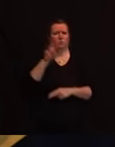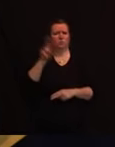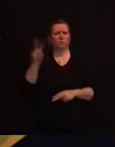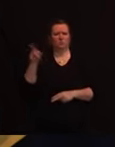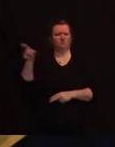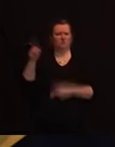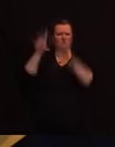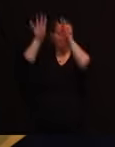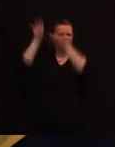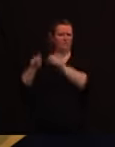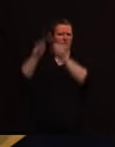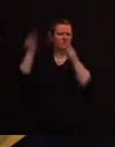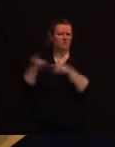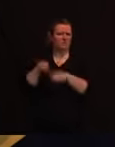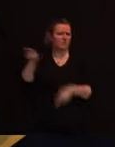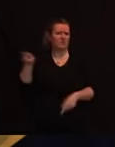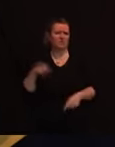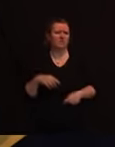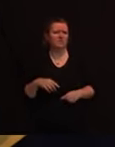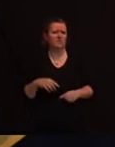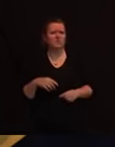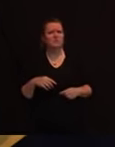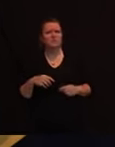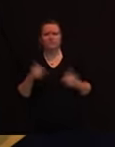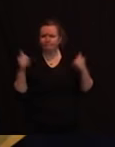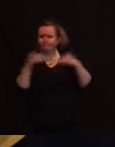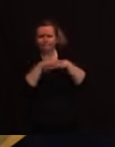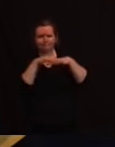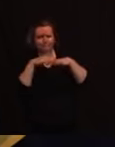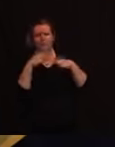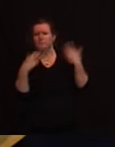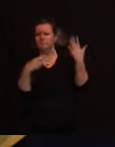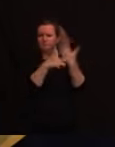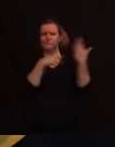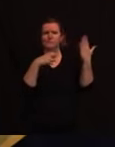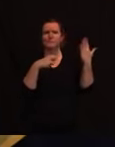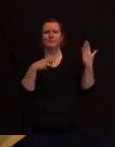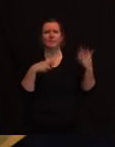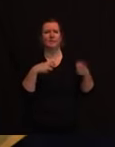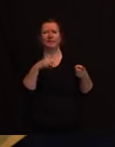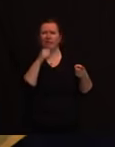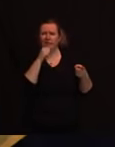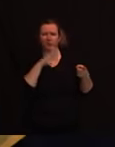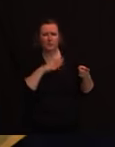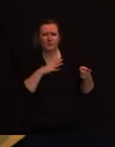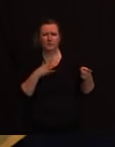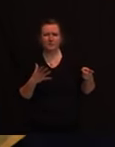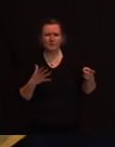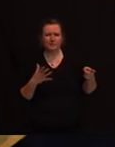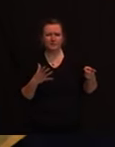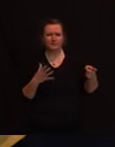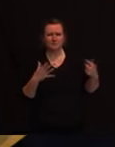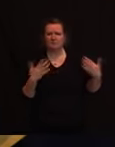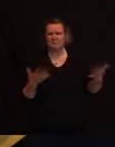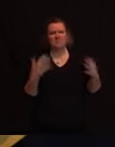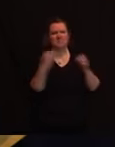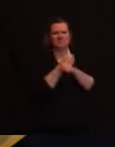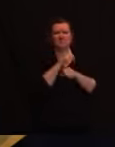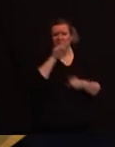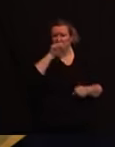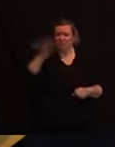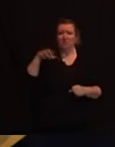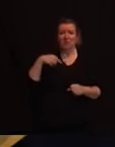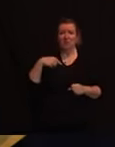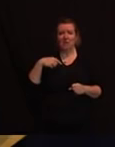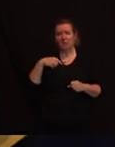where a subject was cited. A woman who was engaged in an altercation spit on a victim,